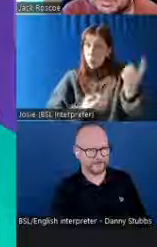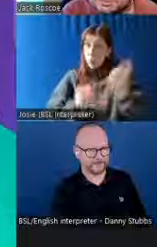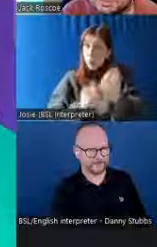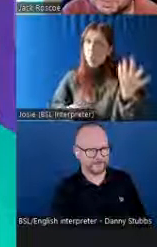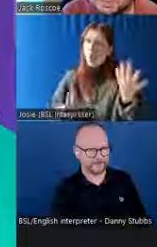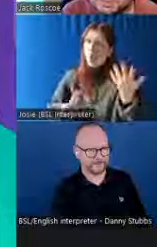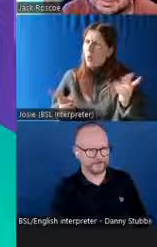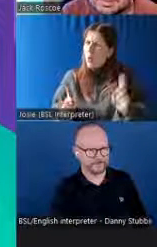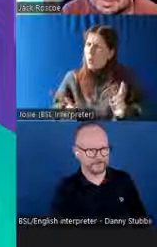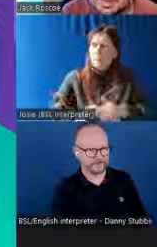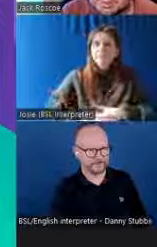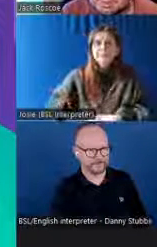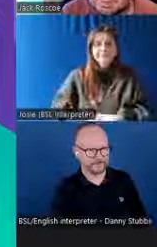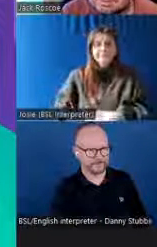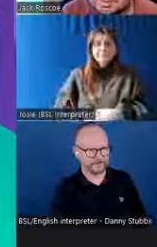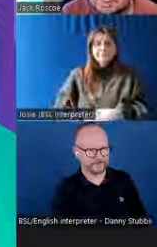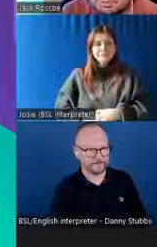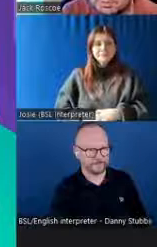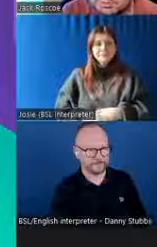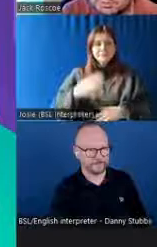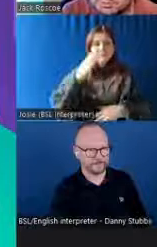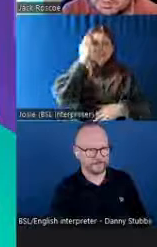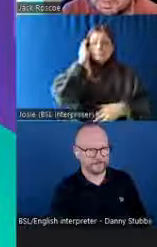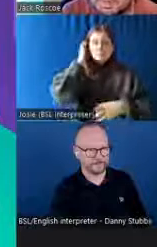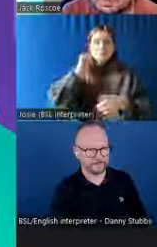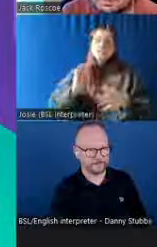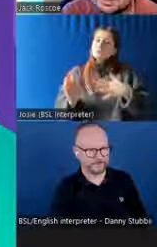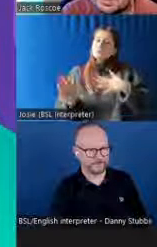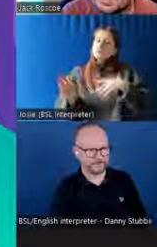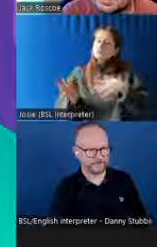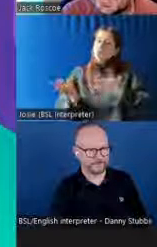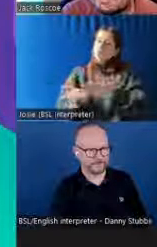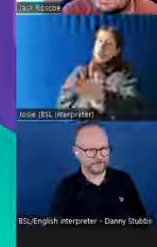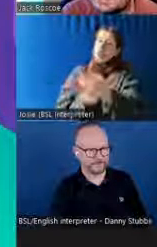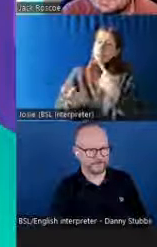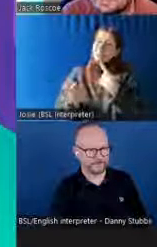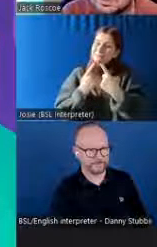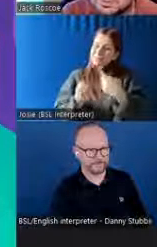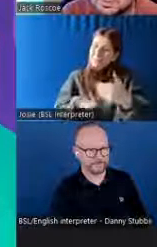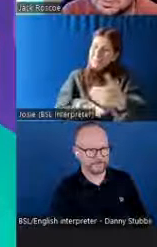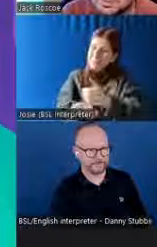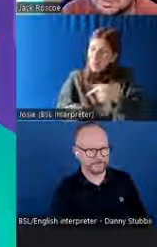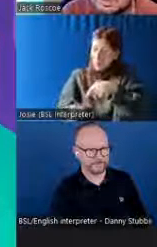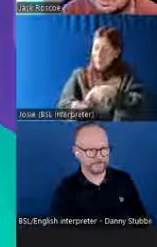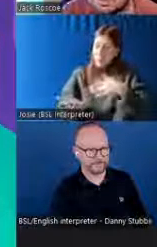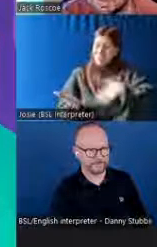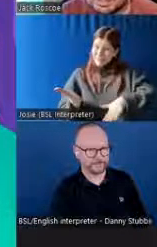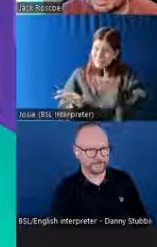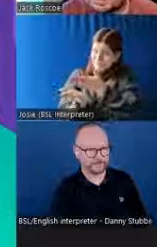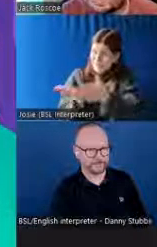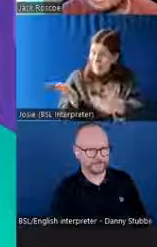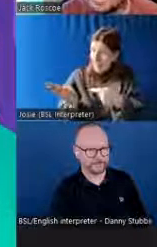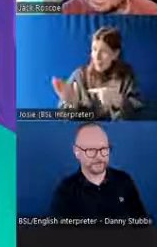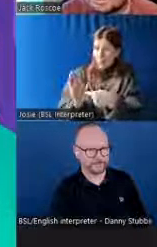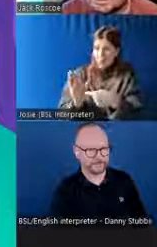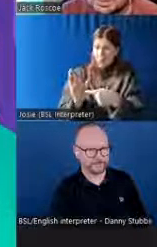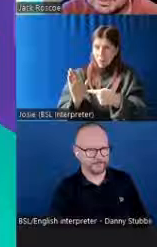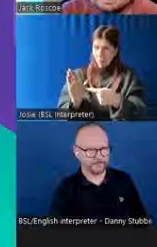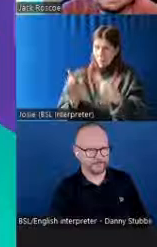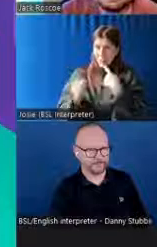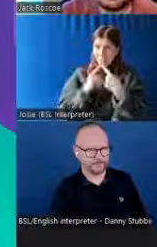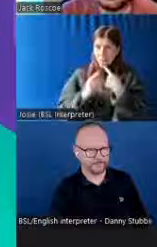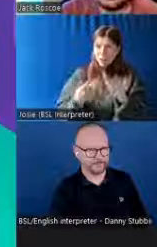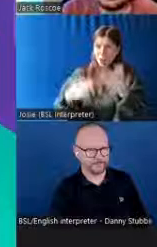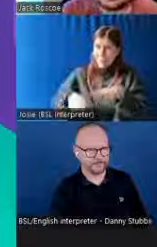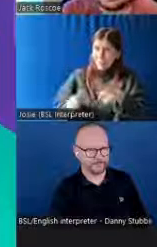just be clear in your findings how you arrived at the numbers, and make clear that they're based on averaged measurements, and maybe give an idea of how much measurement that you did.